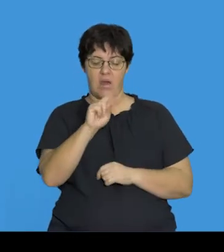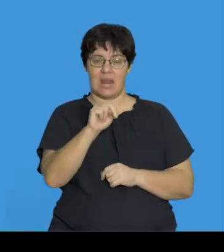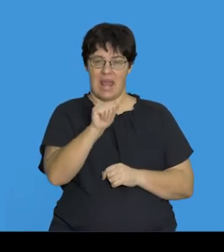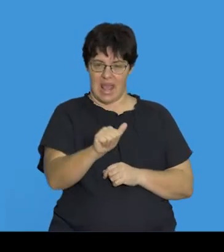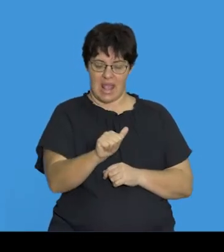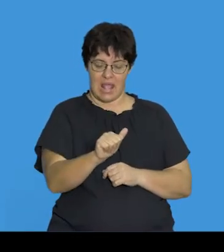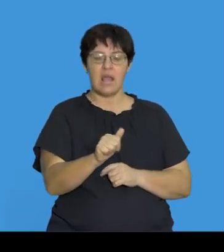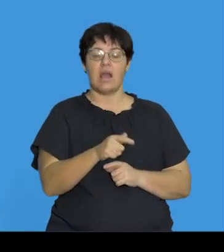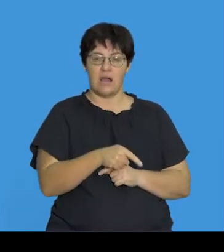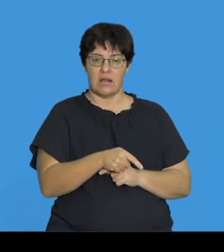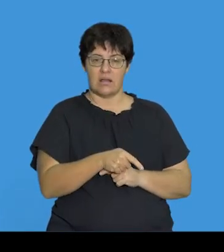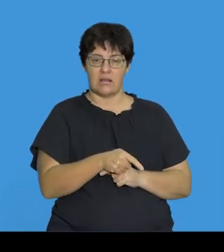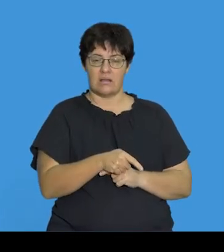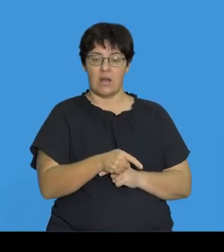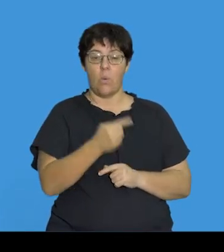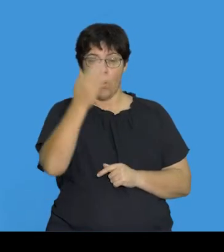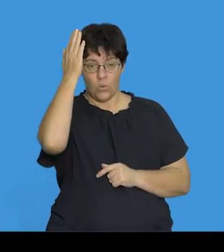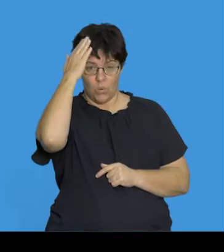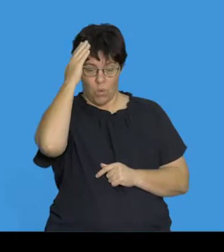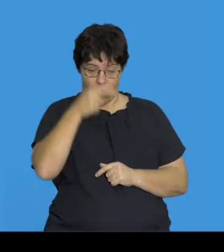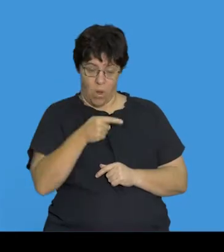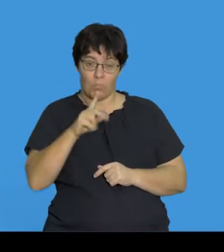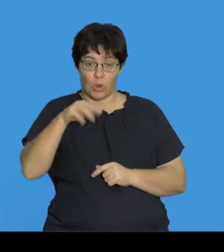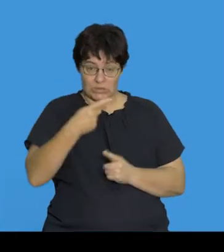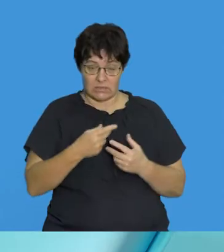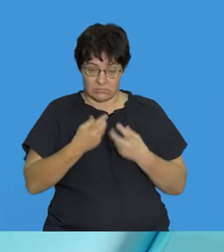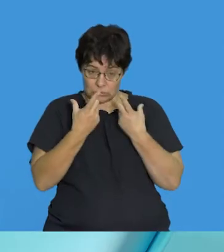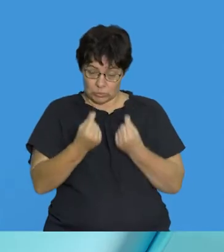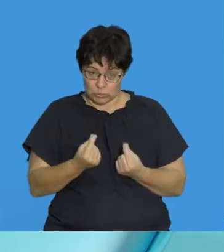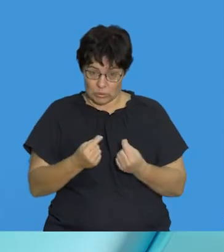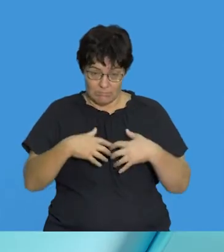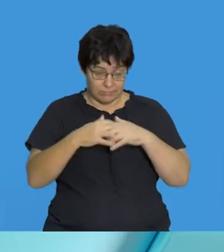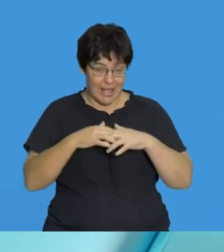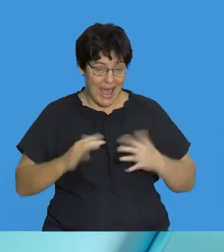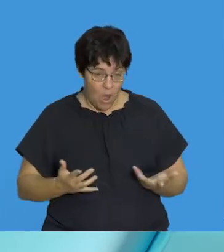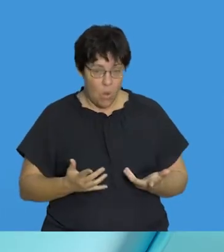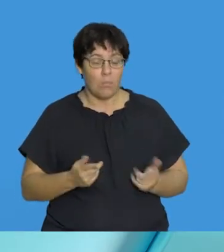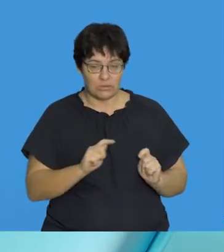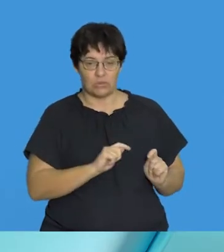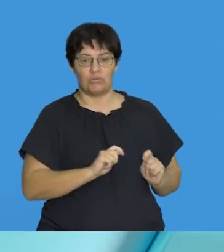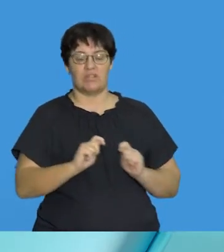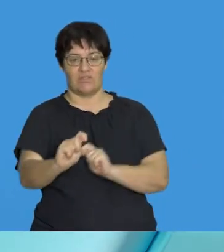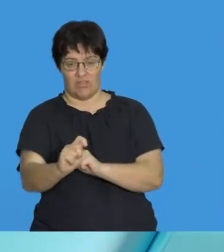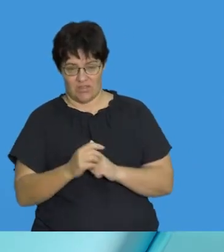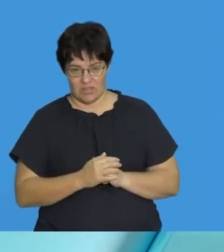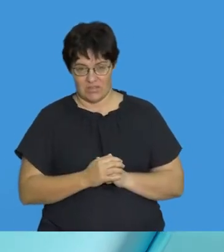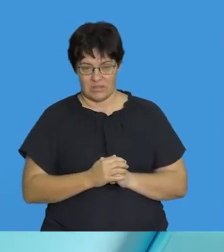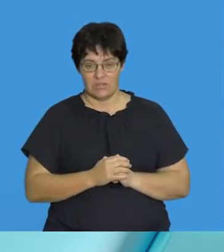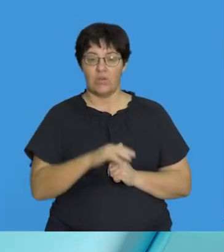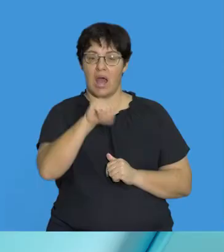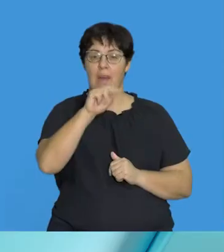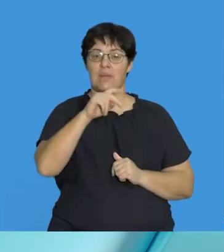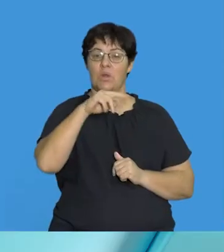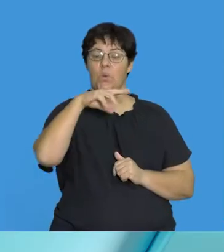of RNA that will transfer what we need to make proteins. And in this case, the transfer RNA is